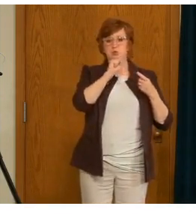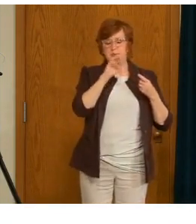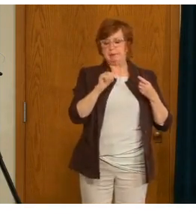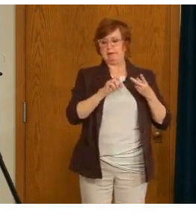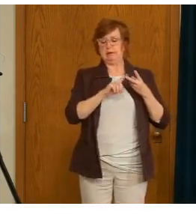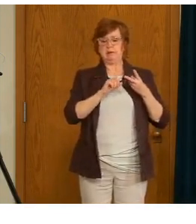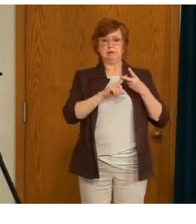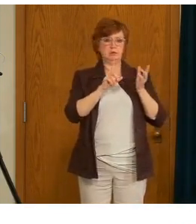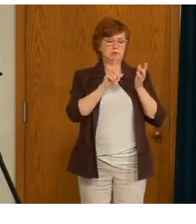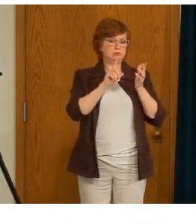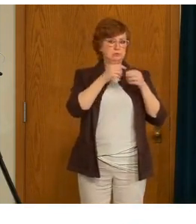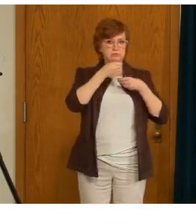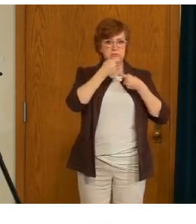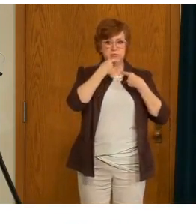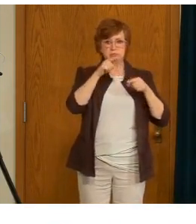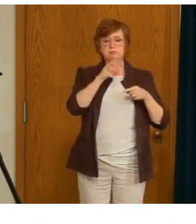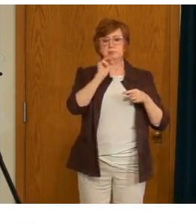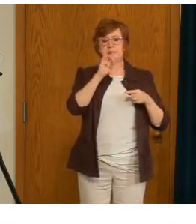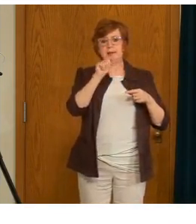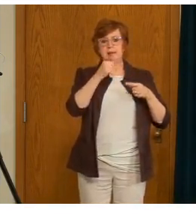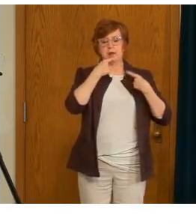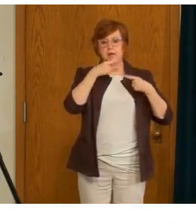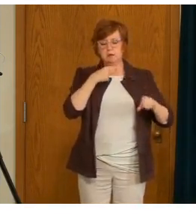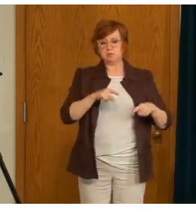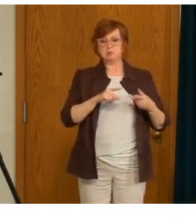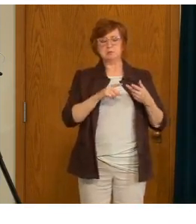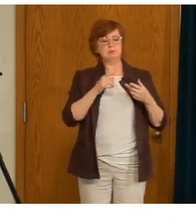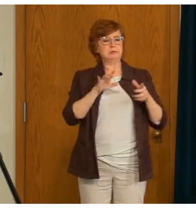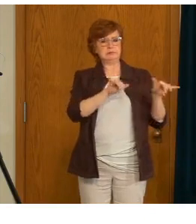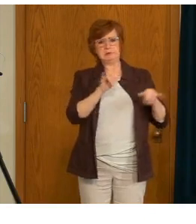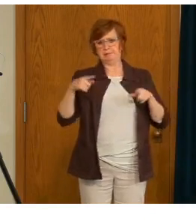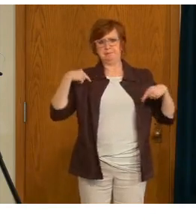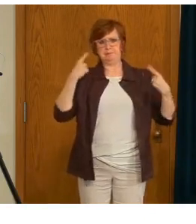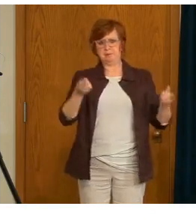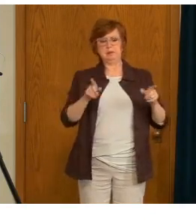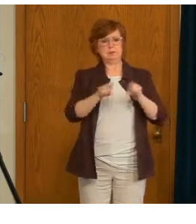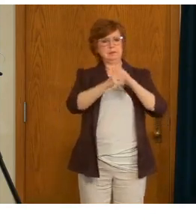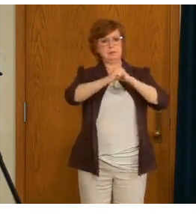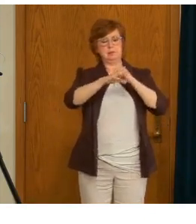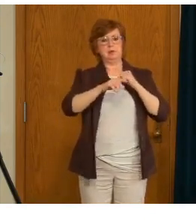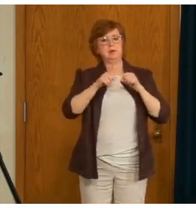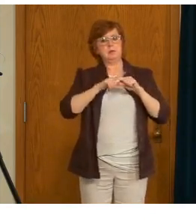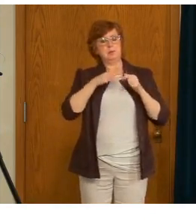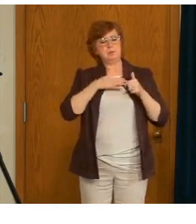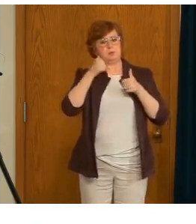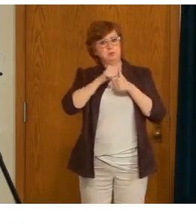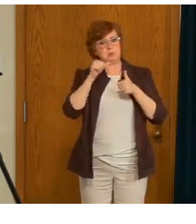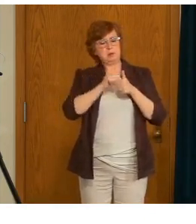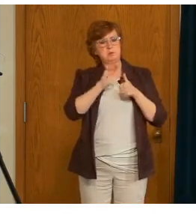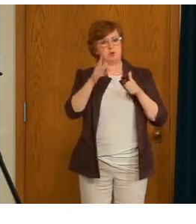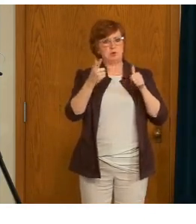doing in the first dose eligibility. Everyone should make note of when you got your first dose.